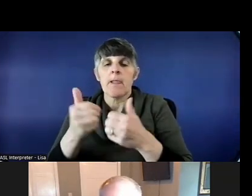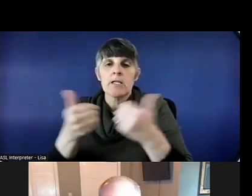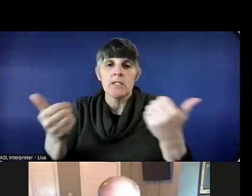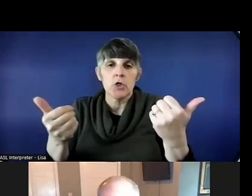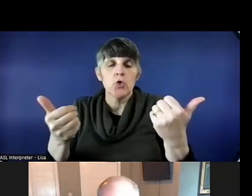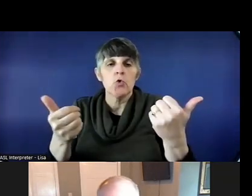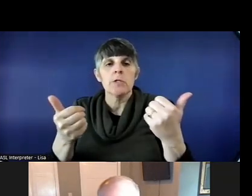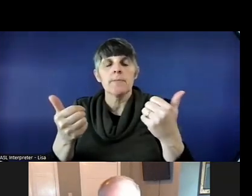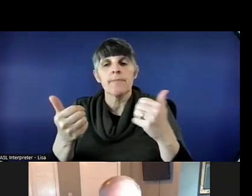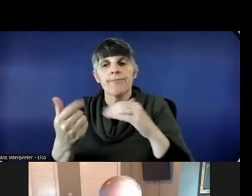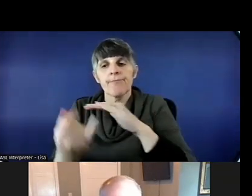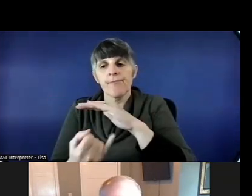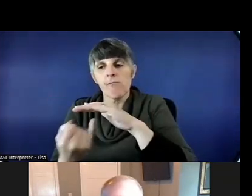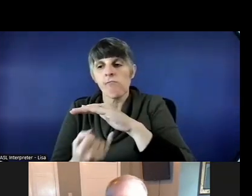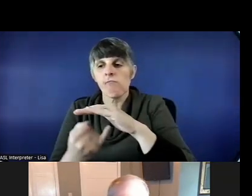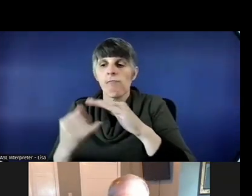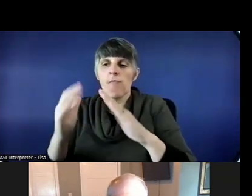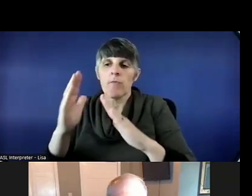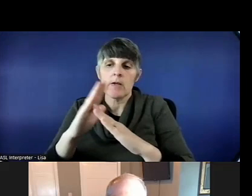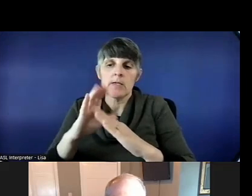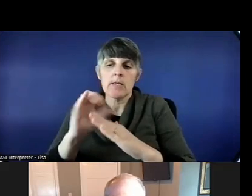seclusion and timeout rooms,